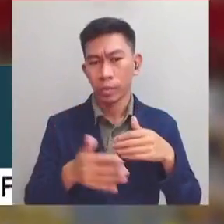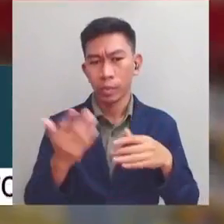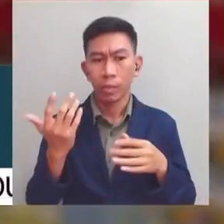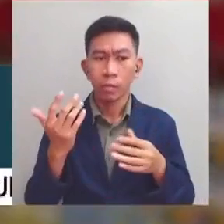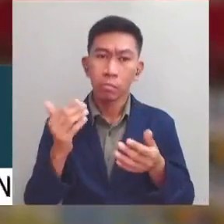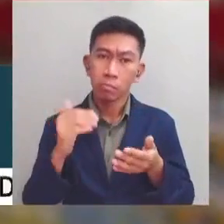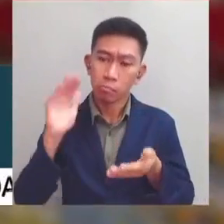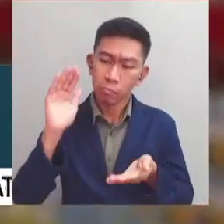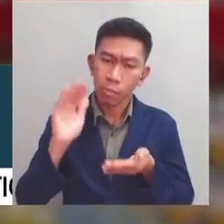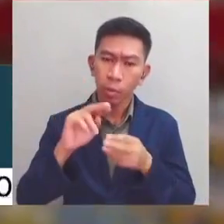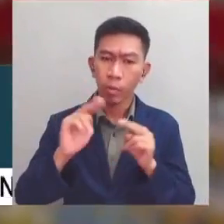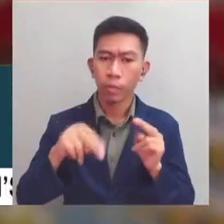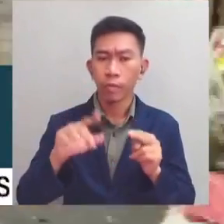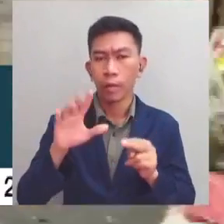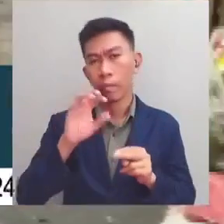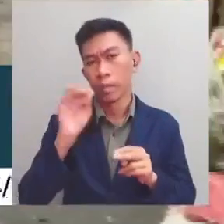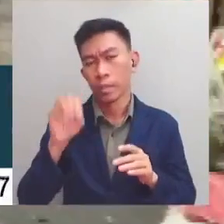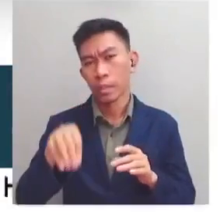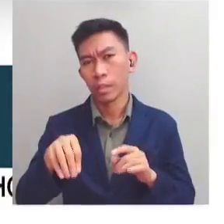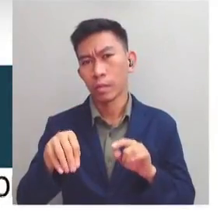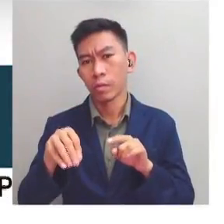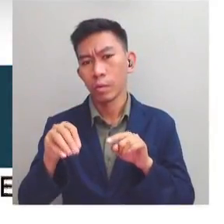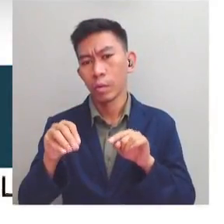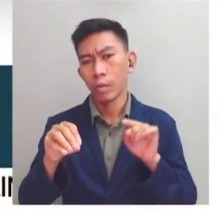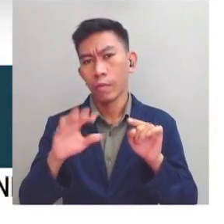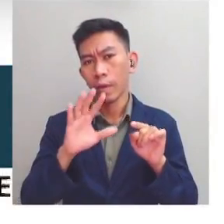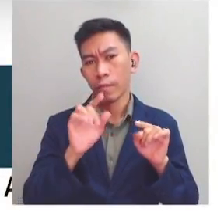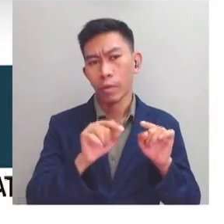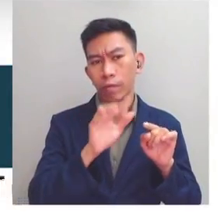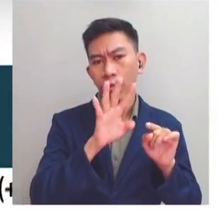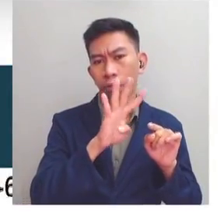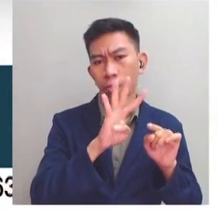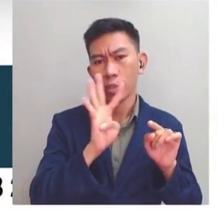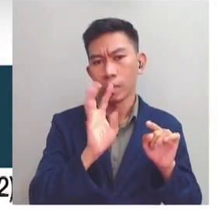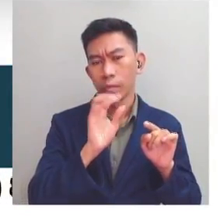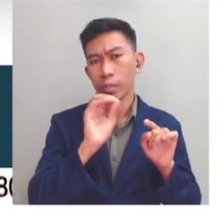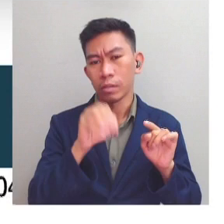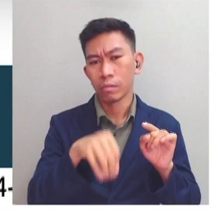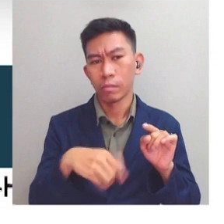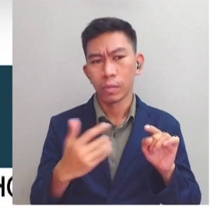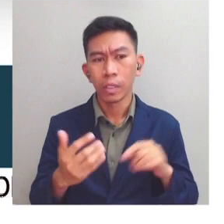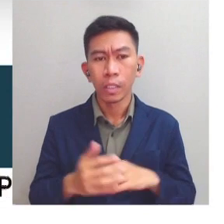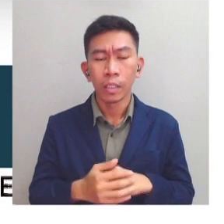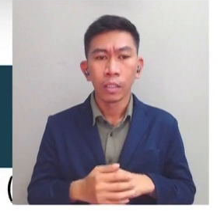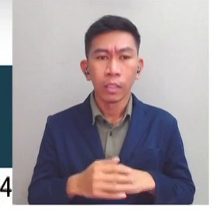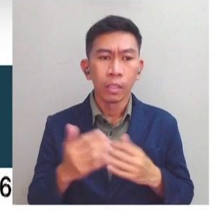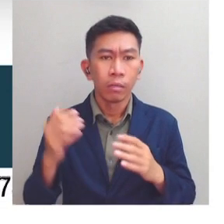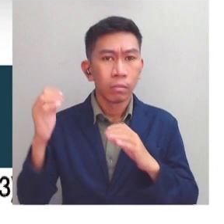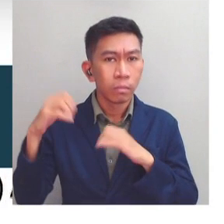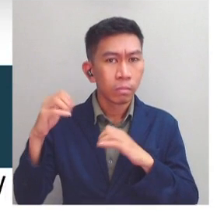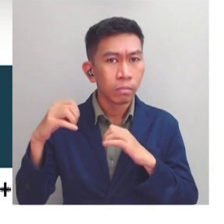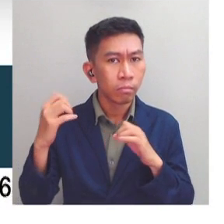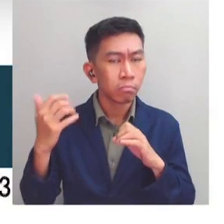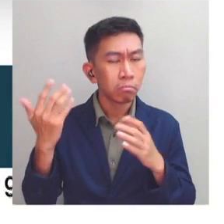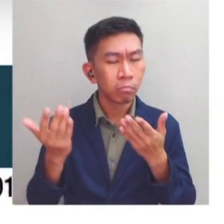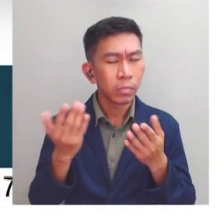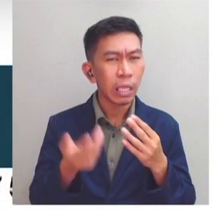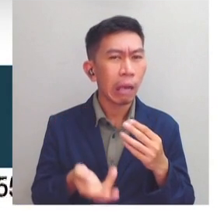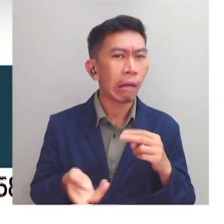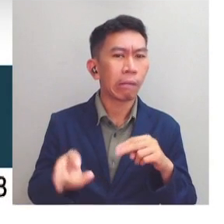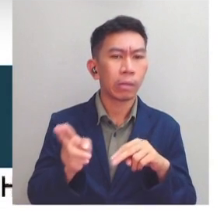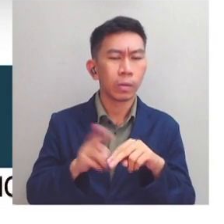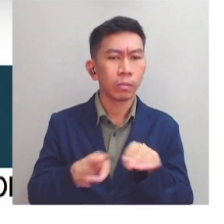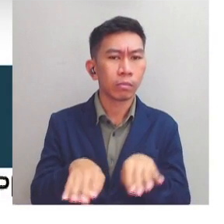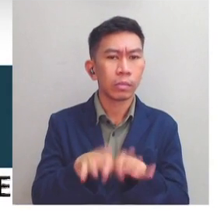from June's 5.4%. ING Bank cites favorable base effects while expecting core inflation, which excludes